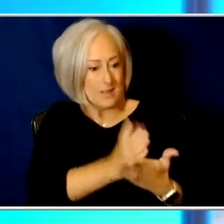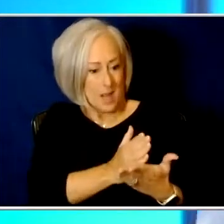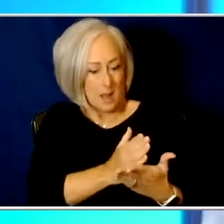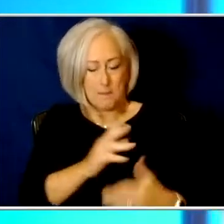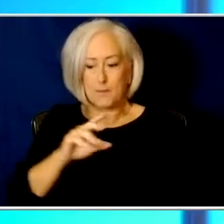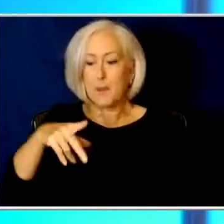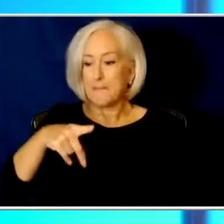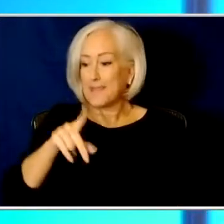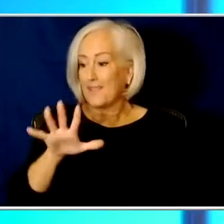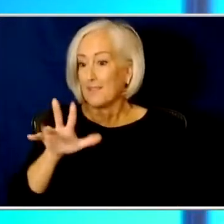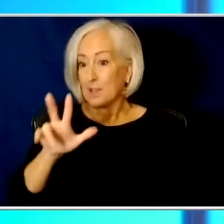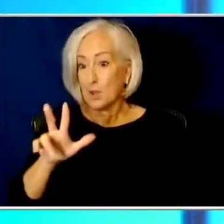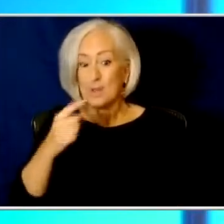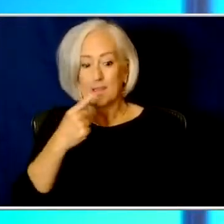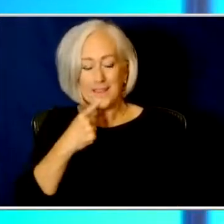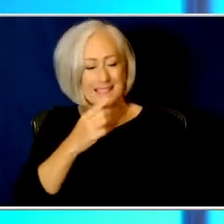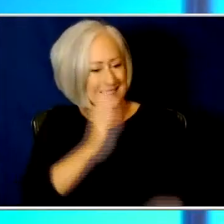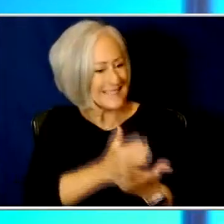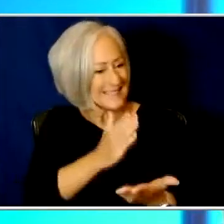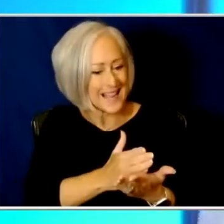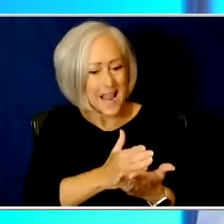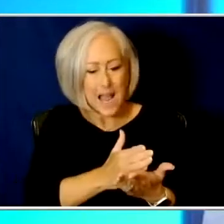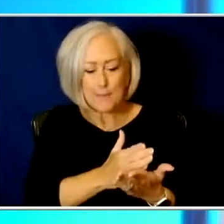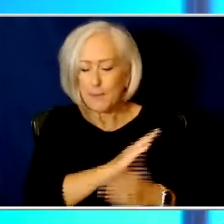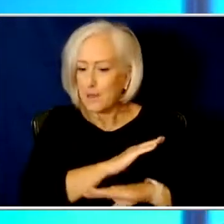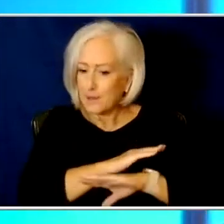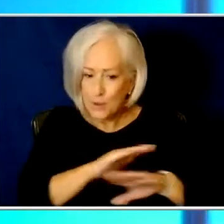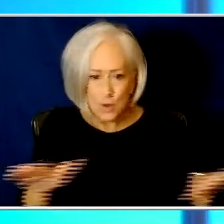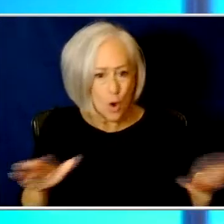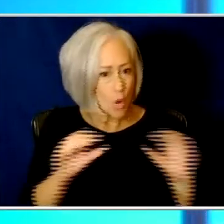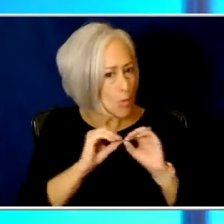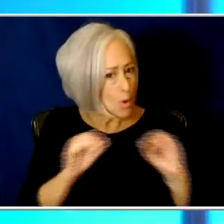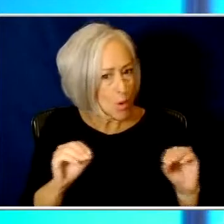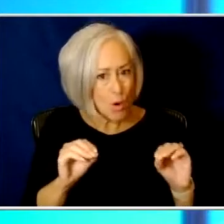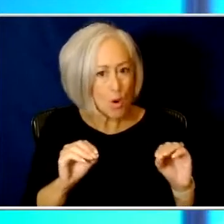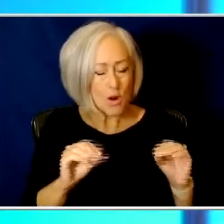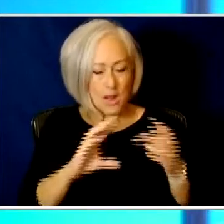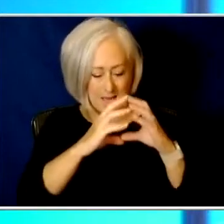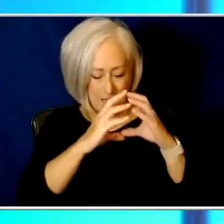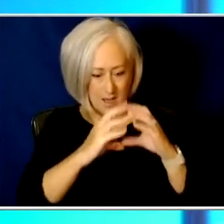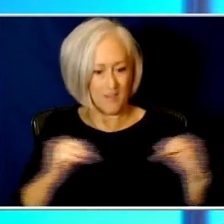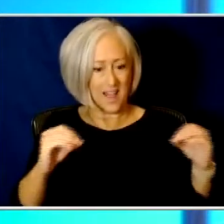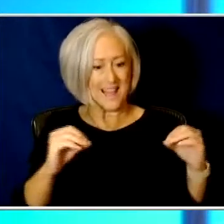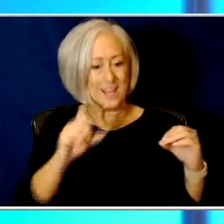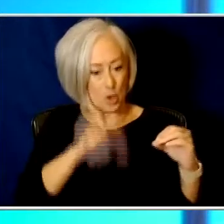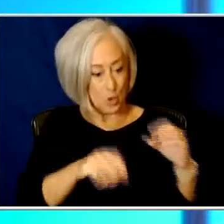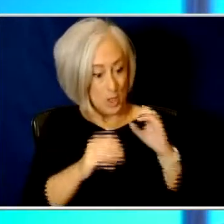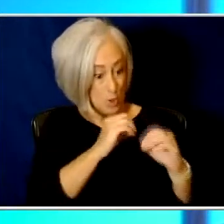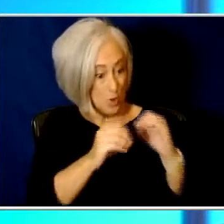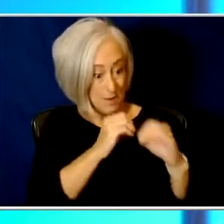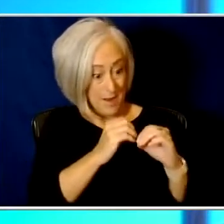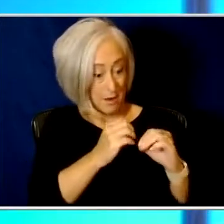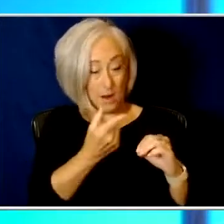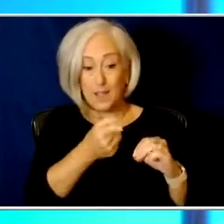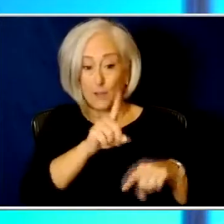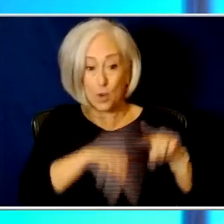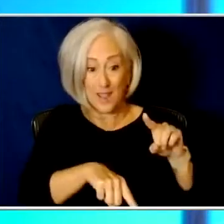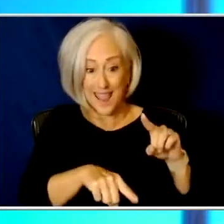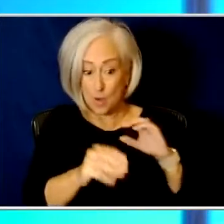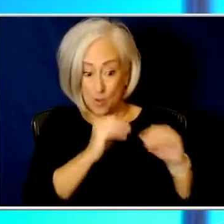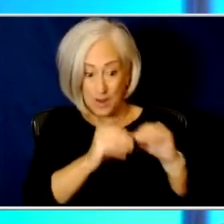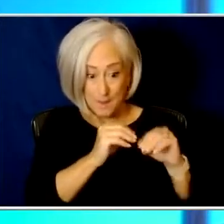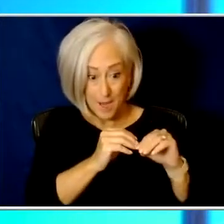You need to stop dividing. You need to repair, and if you cannot repair, then you need to die. The cells are supposed to